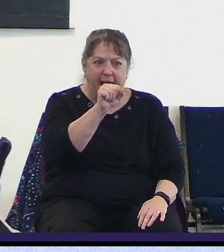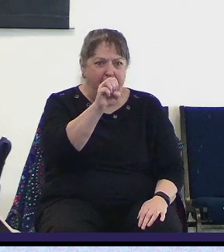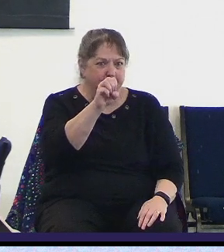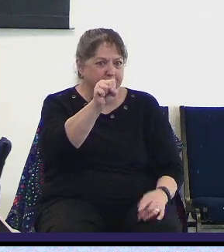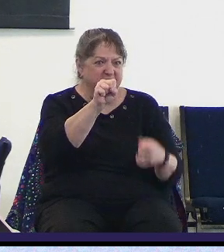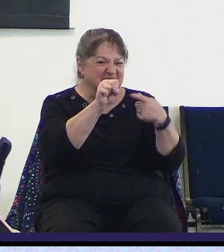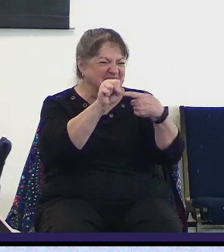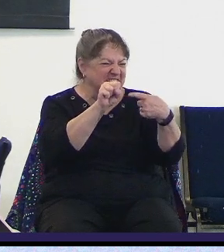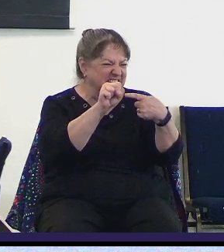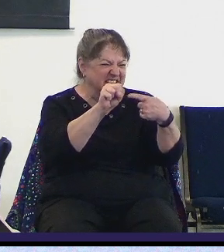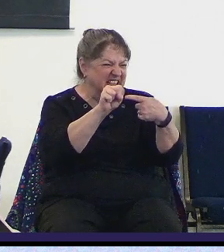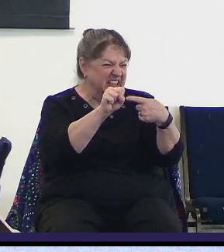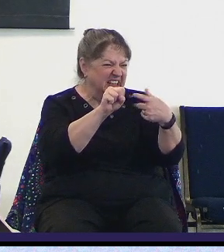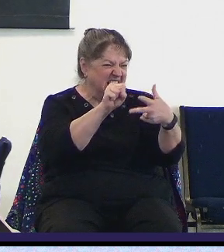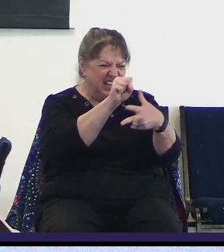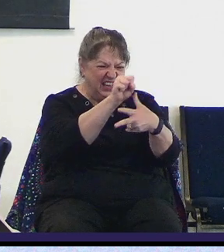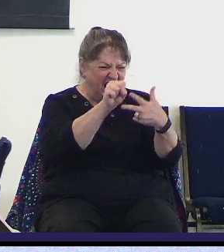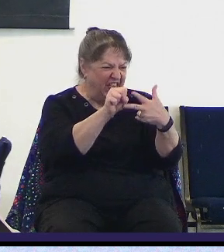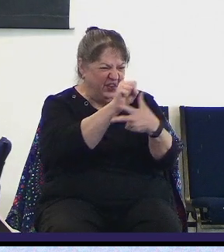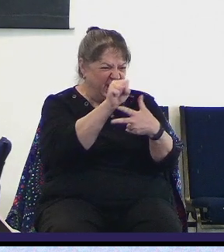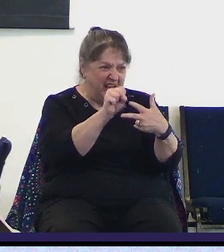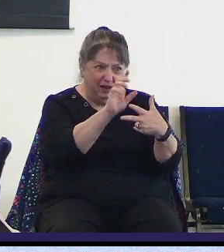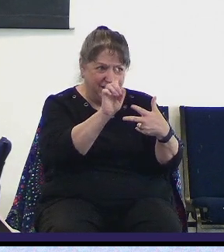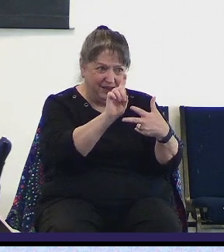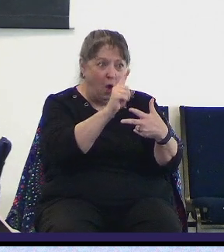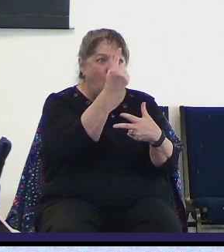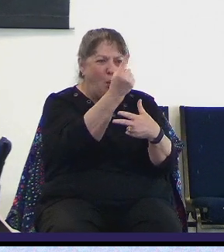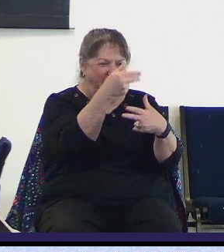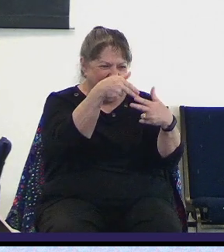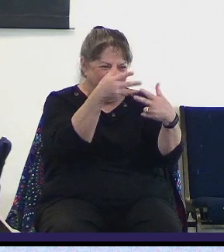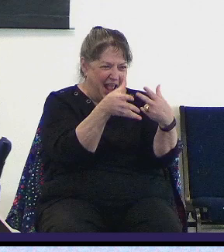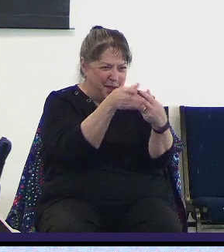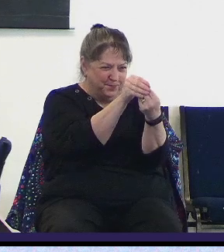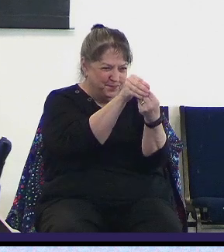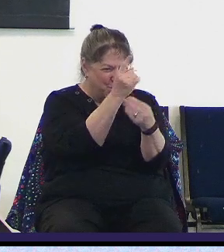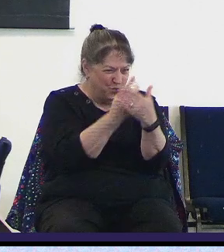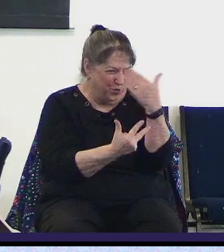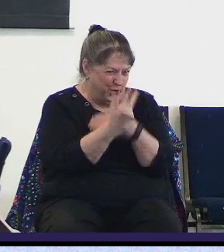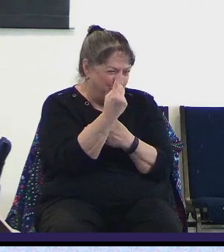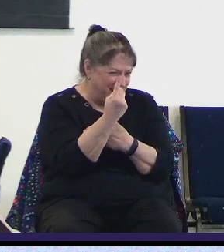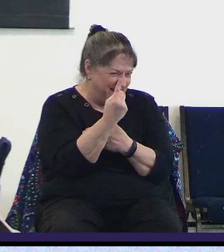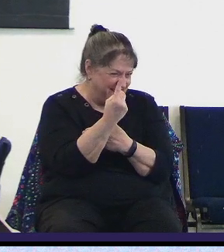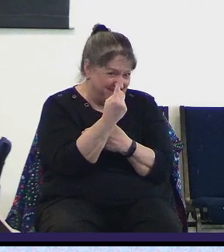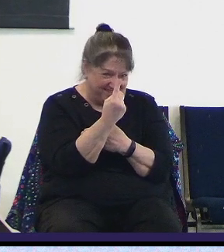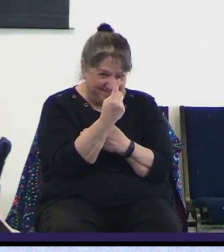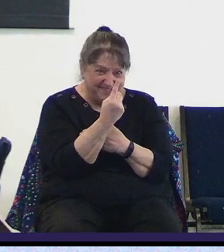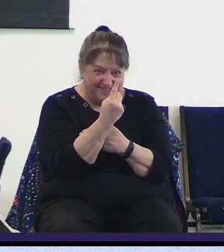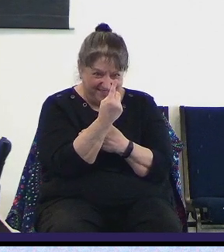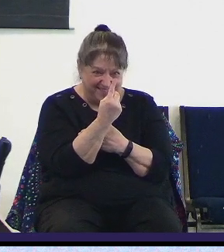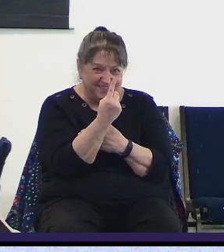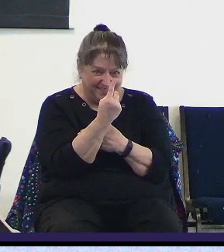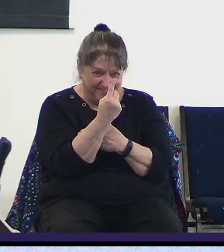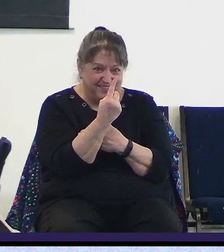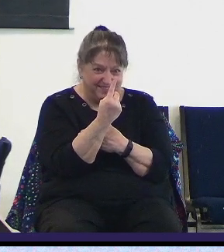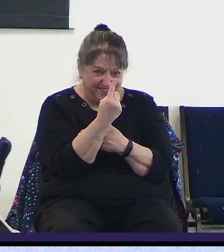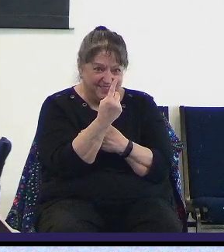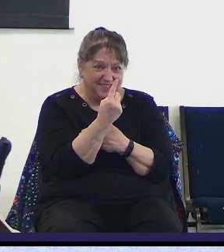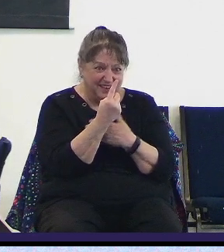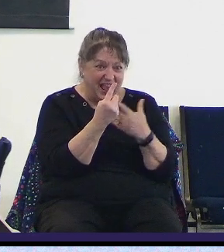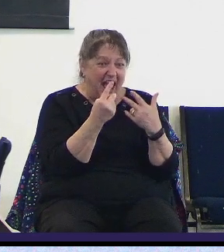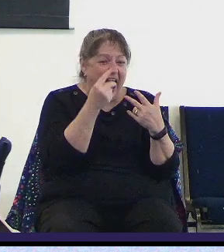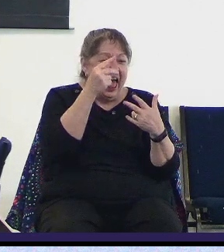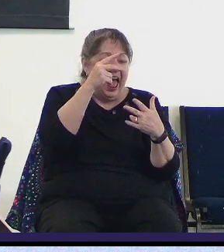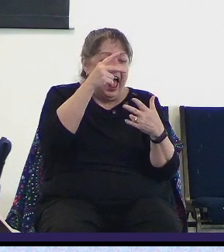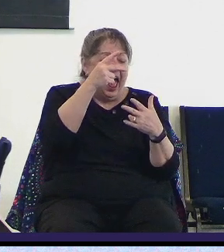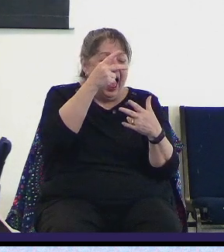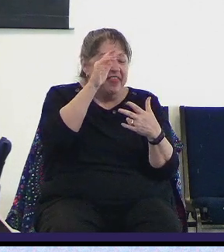And that same presence was there with Jesus in Matthew chapter 3, verses 16 and 17. The same presence of the Trinity was there.